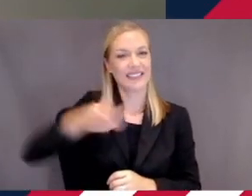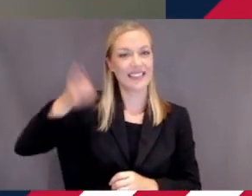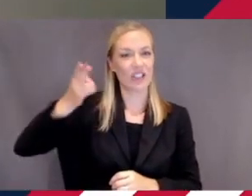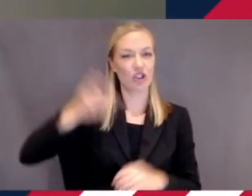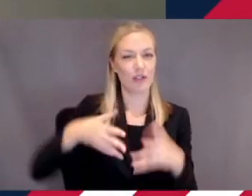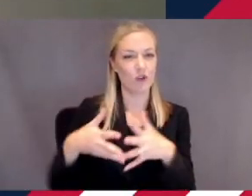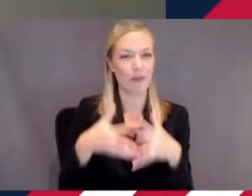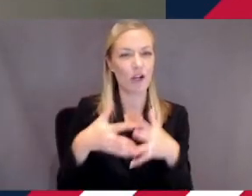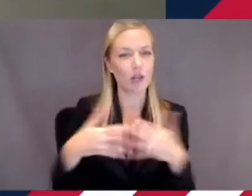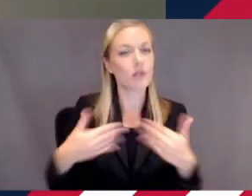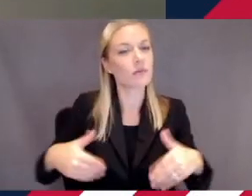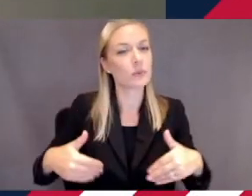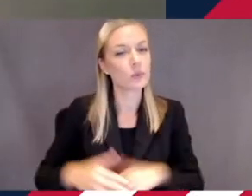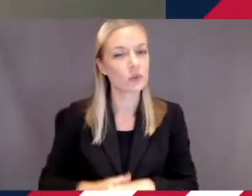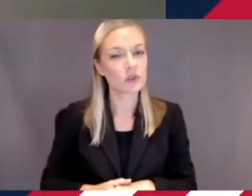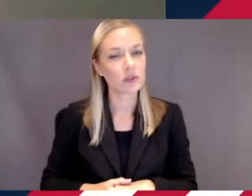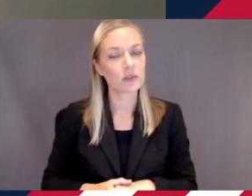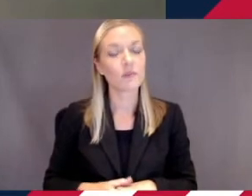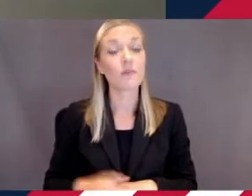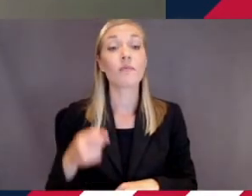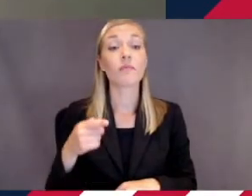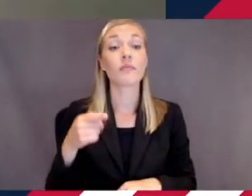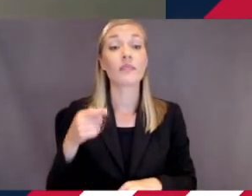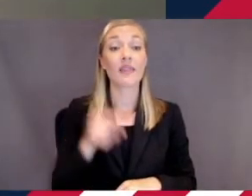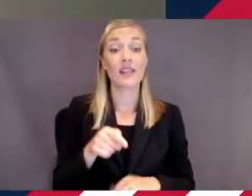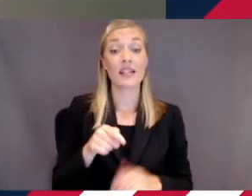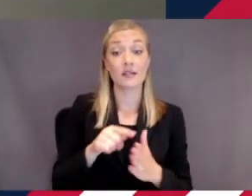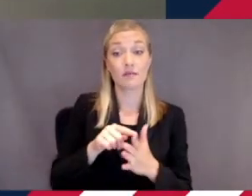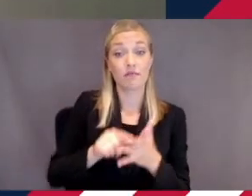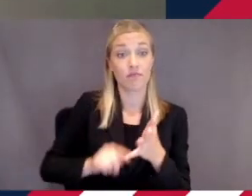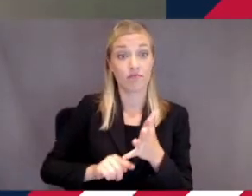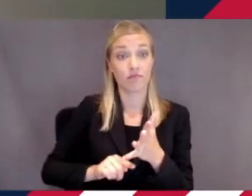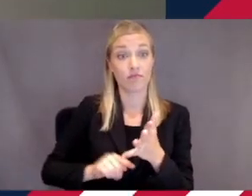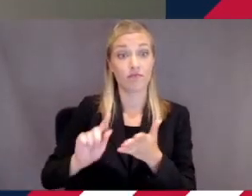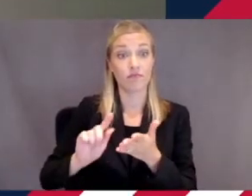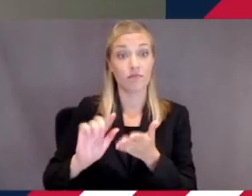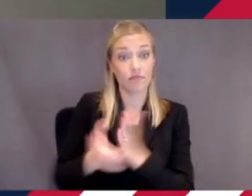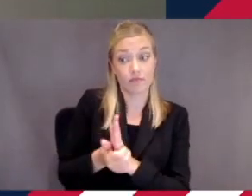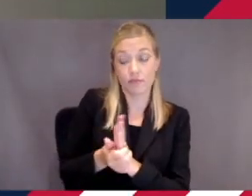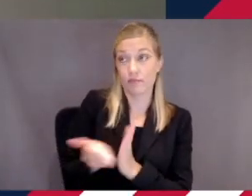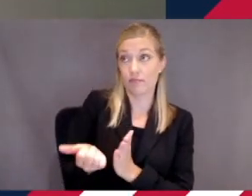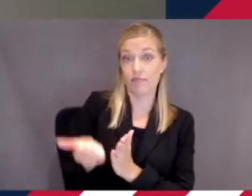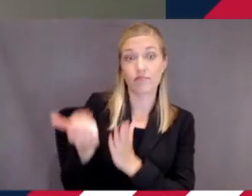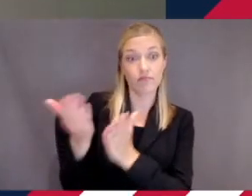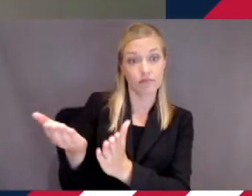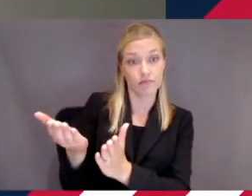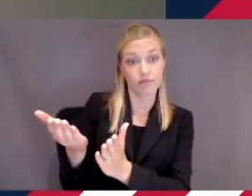of the DNC and the Unity Reform Commission in the wake of the 2016